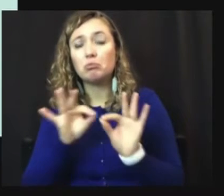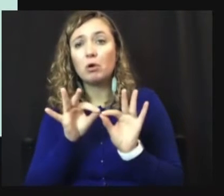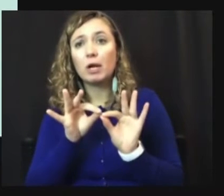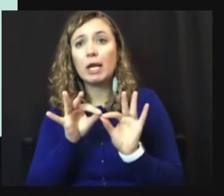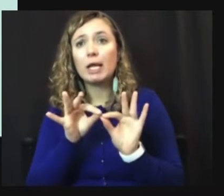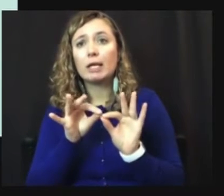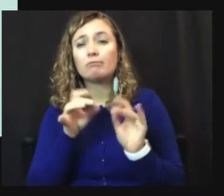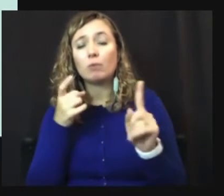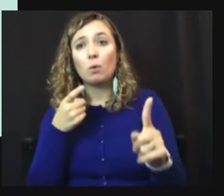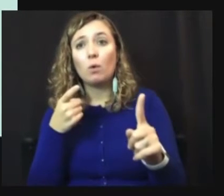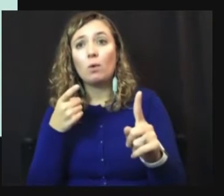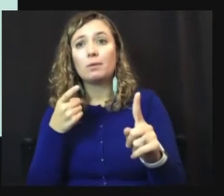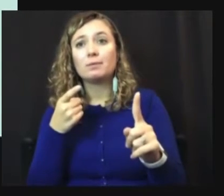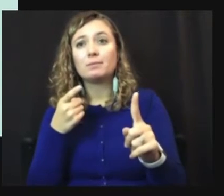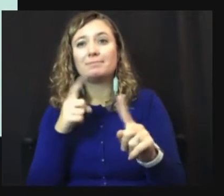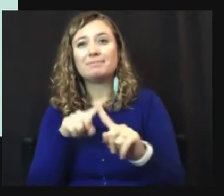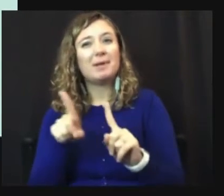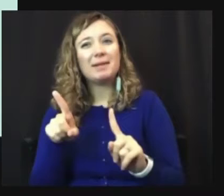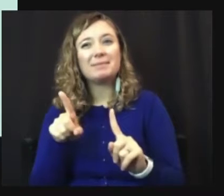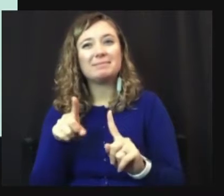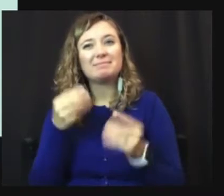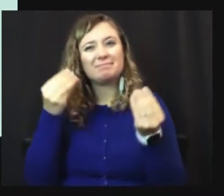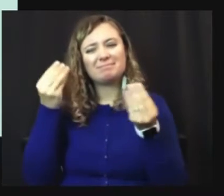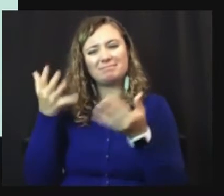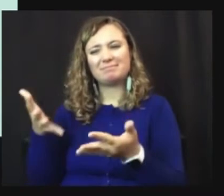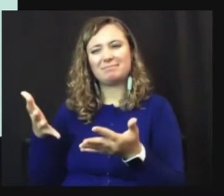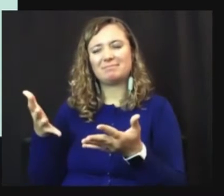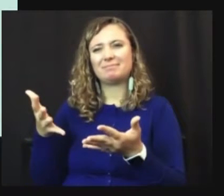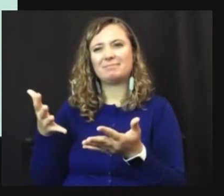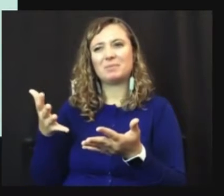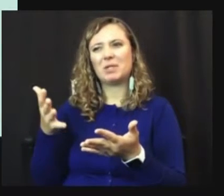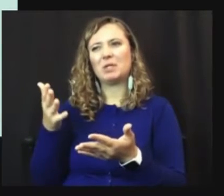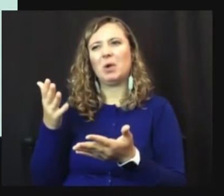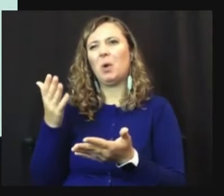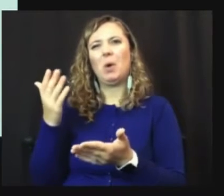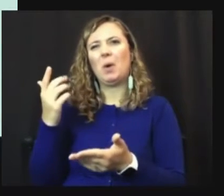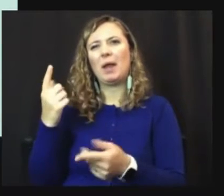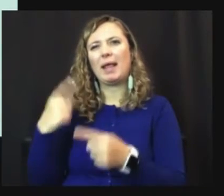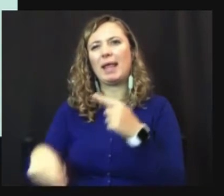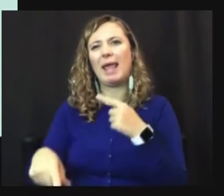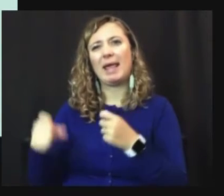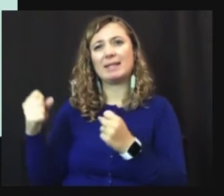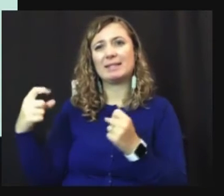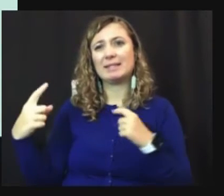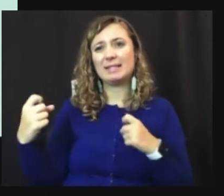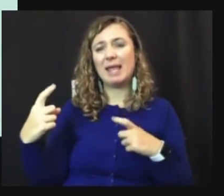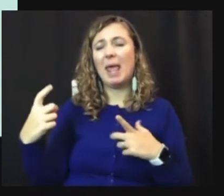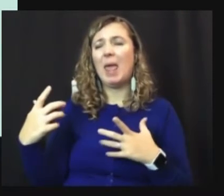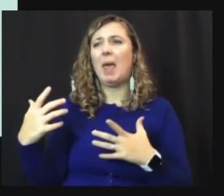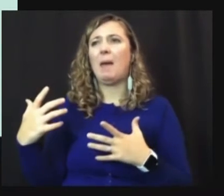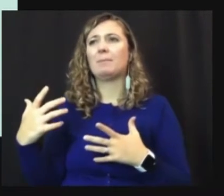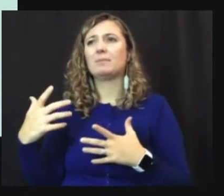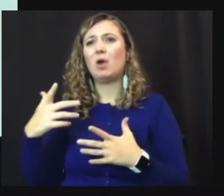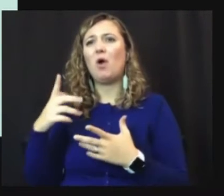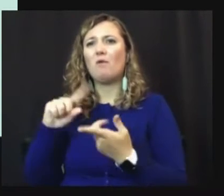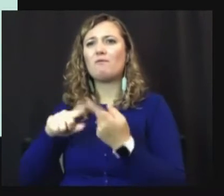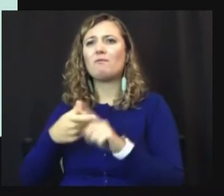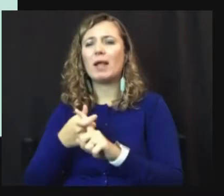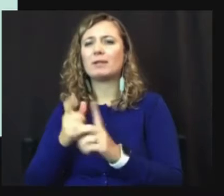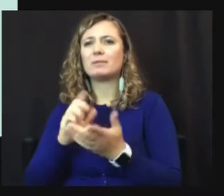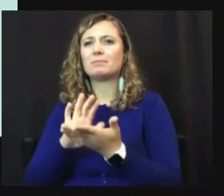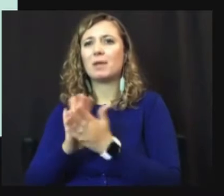by telling people to stop stimming so they can make friends, because people will think they're weird if they stem, that's kind